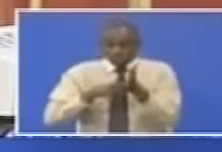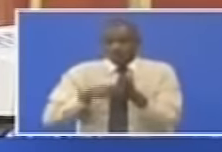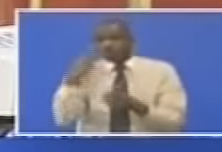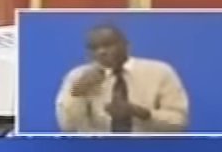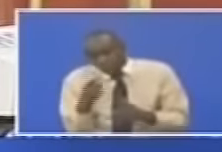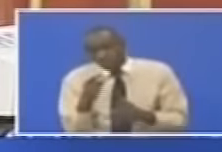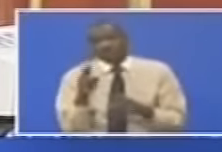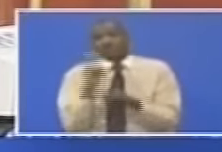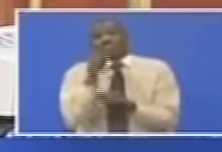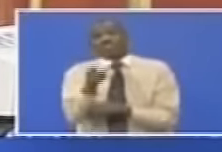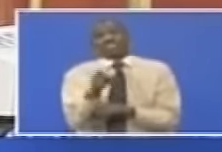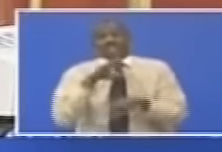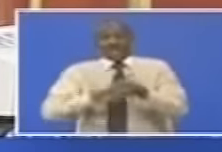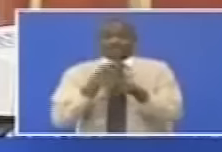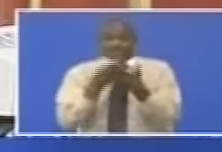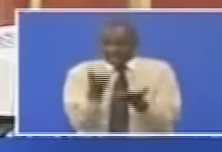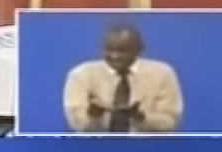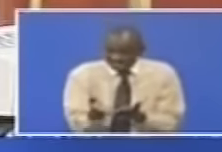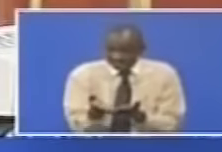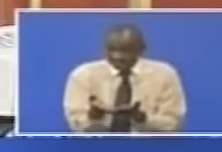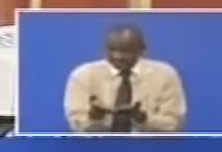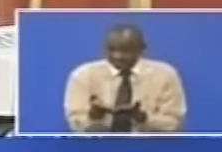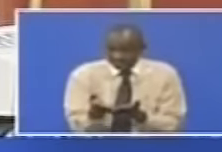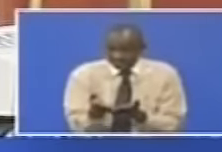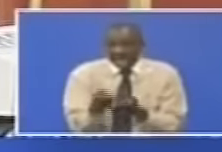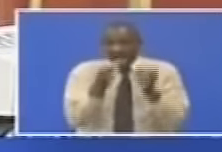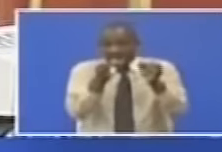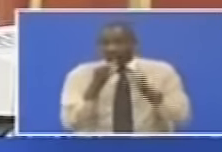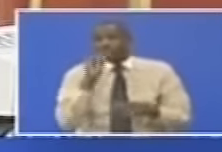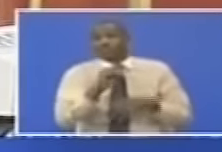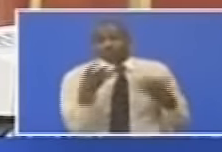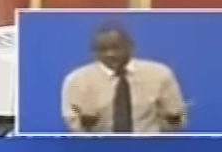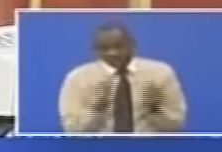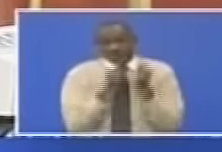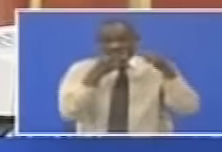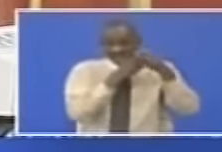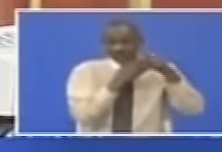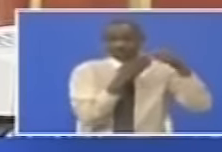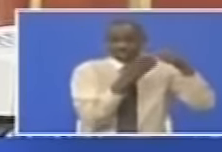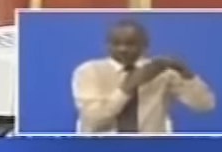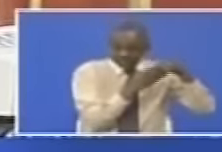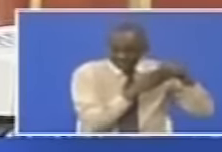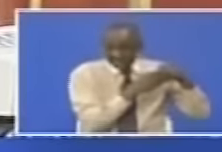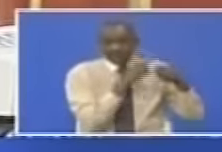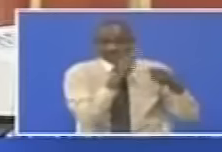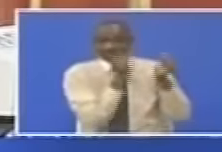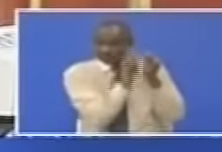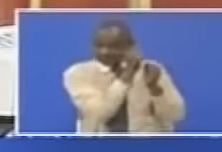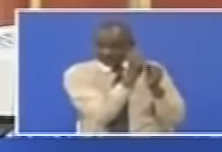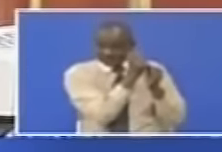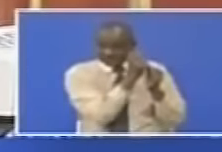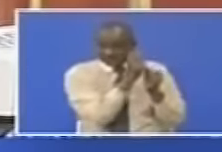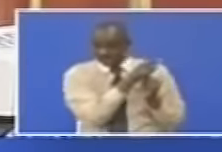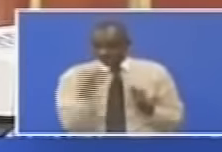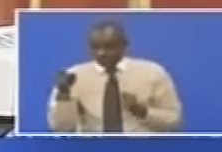movements of the Eurobond proceeds deposited in the account between 8th of September 2014